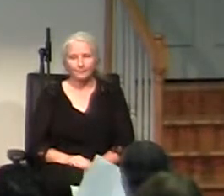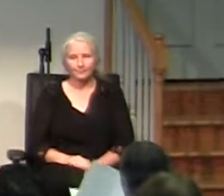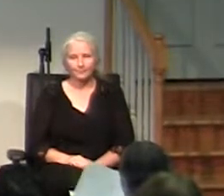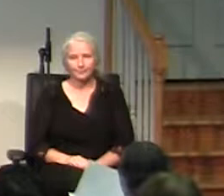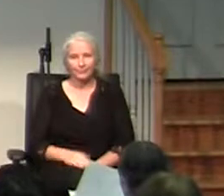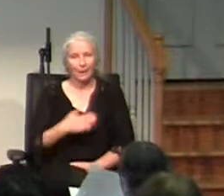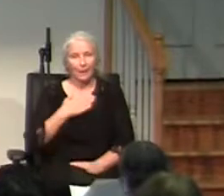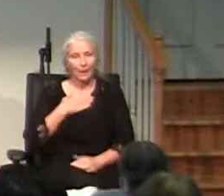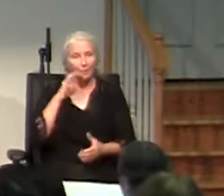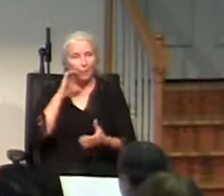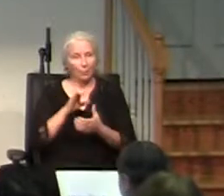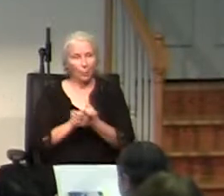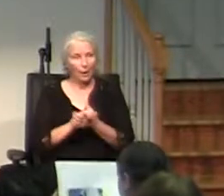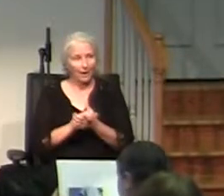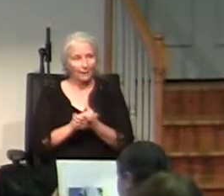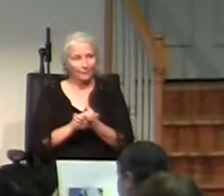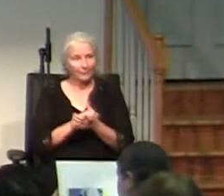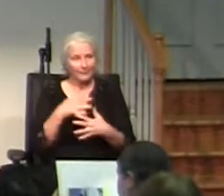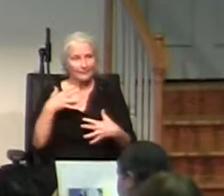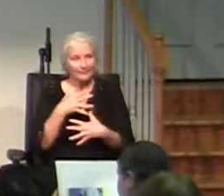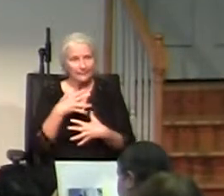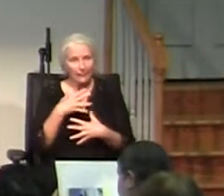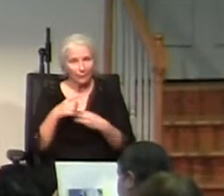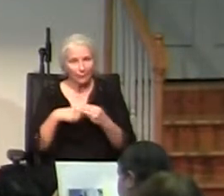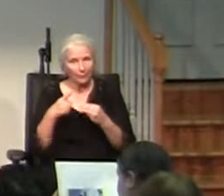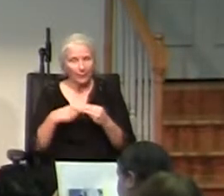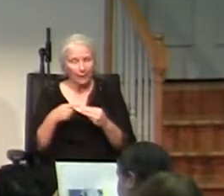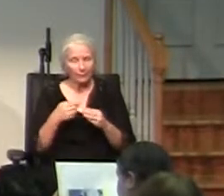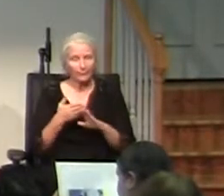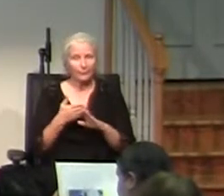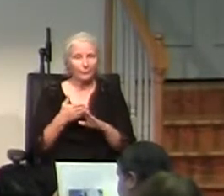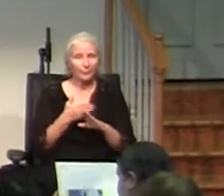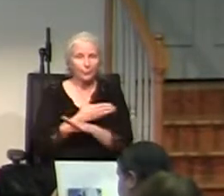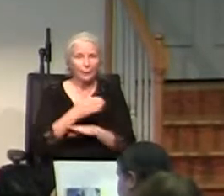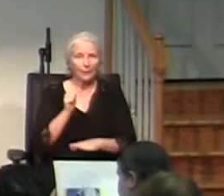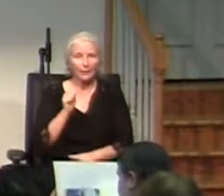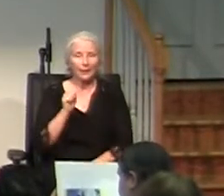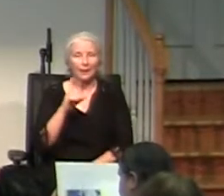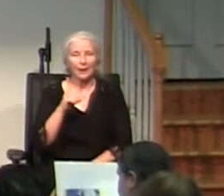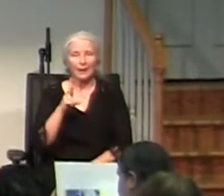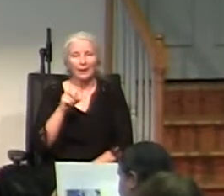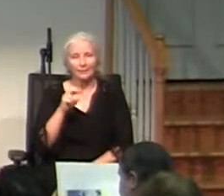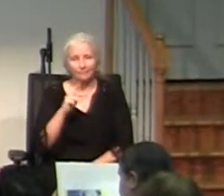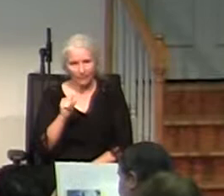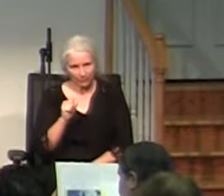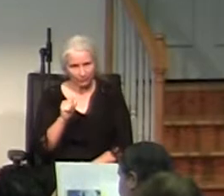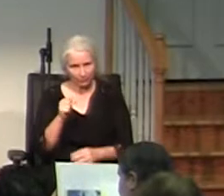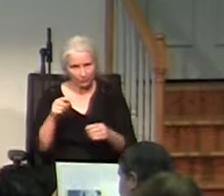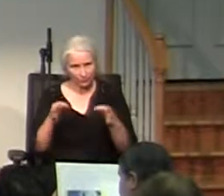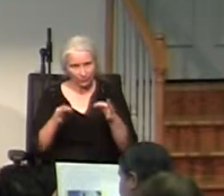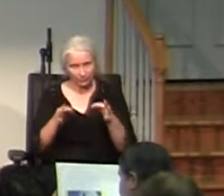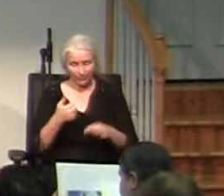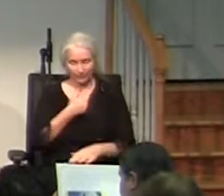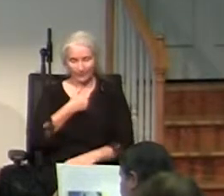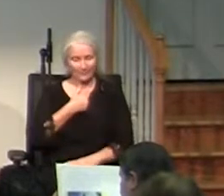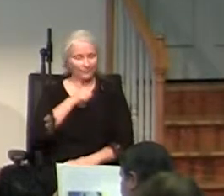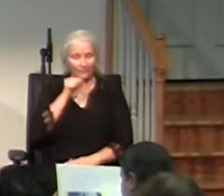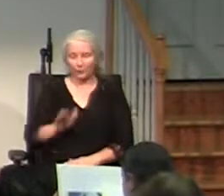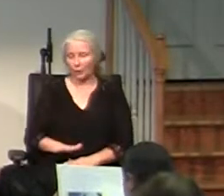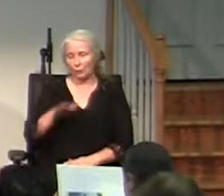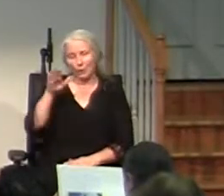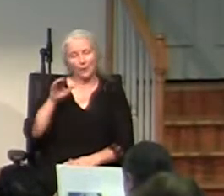who seemed to be absolutely terrified of the judgment, of the pre-Advent judgment. I was not raised an Adventist, so it was good news to me.